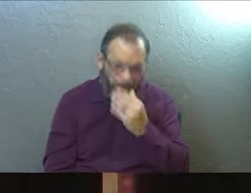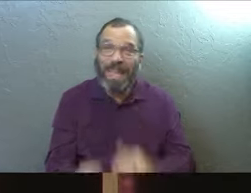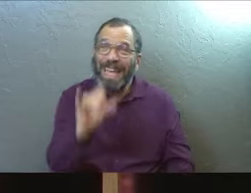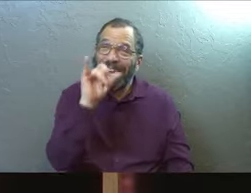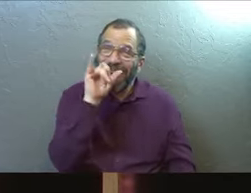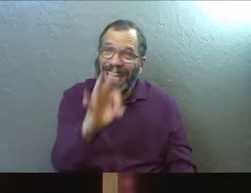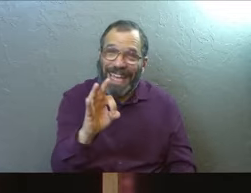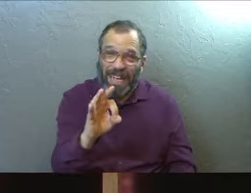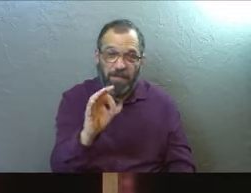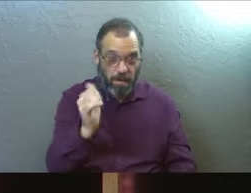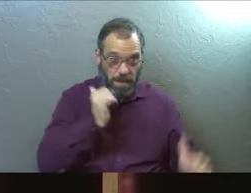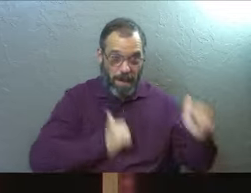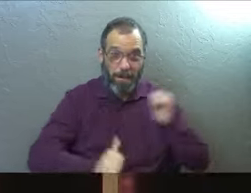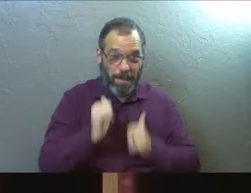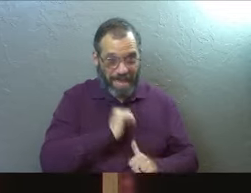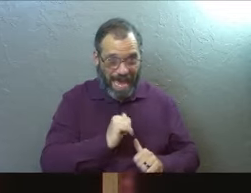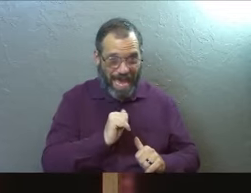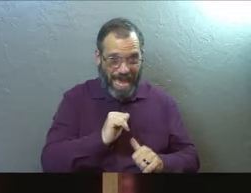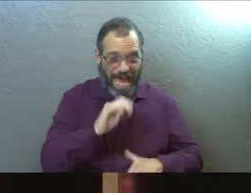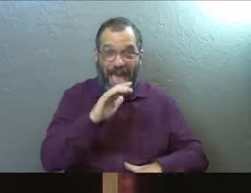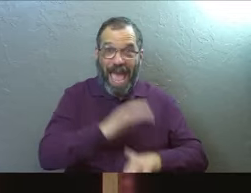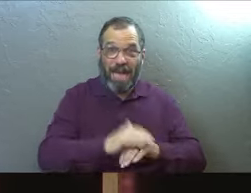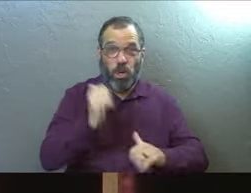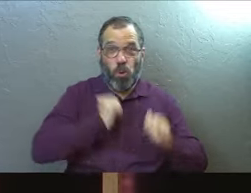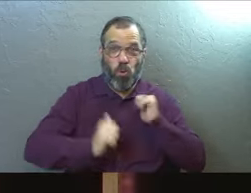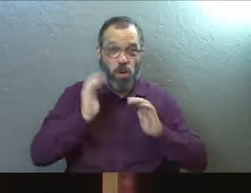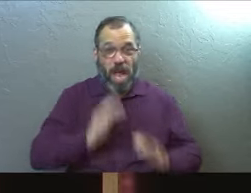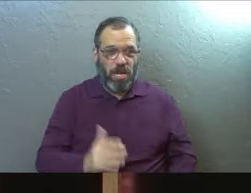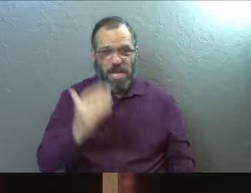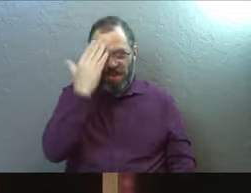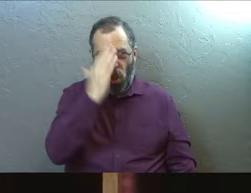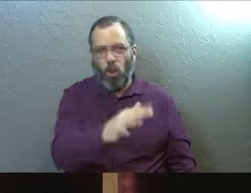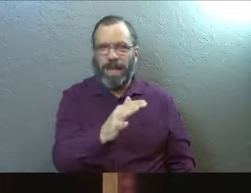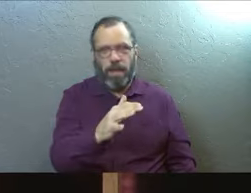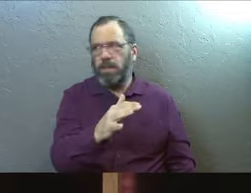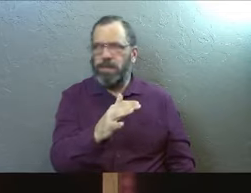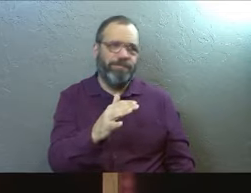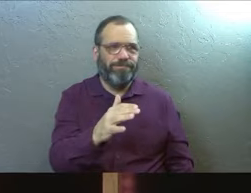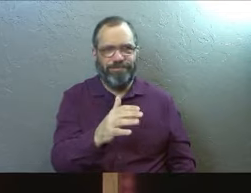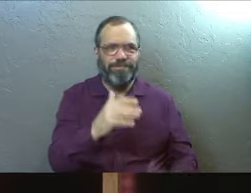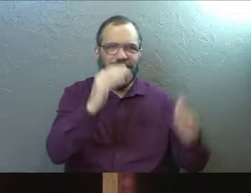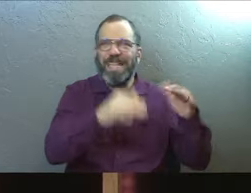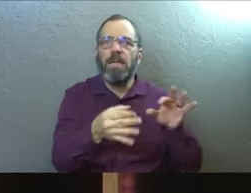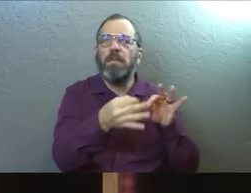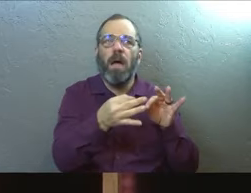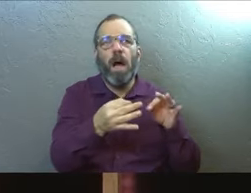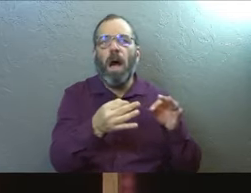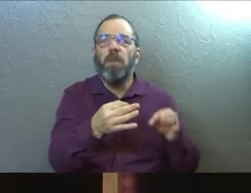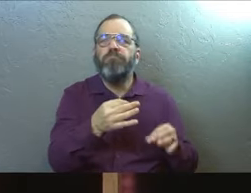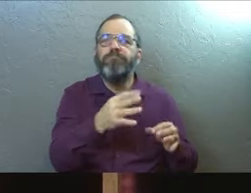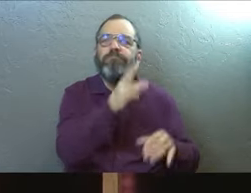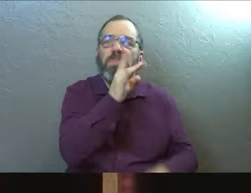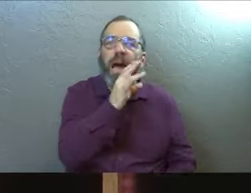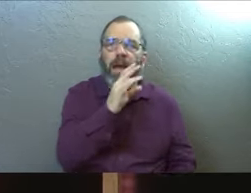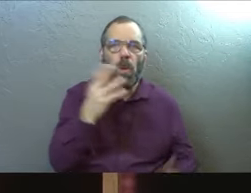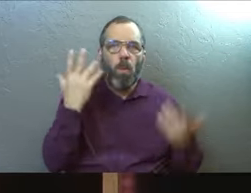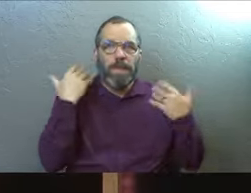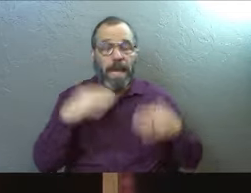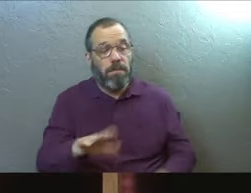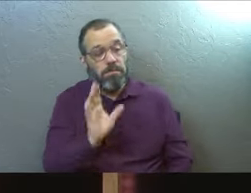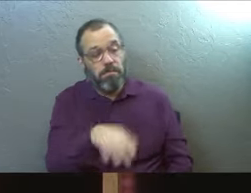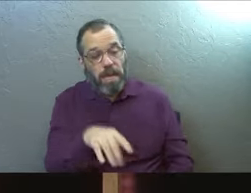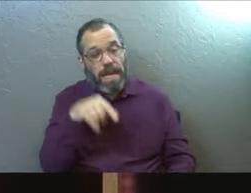If this had been a play and he stepped on as an actor, he should have known what his next line was. When the angel